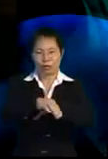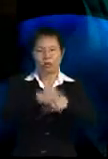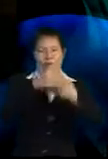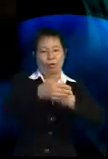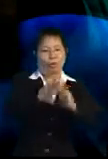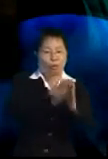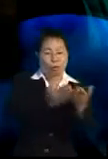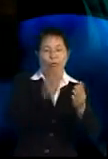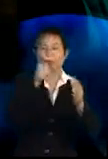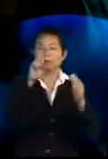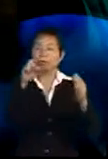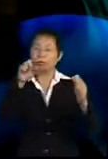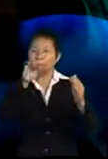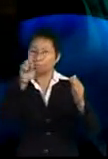Newton.